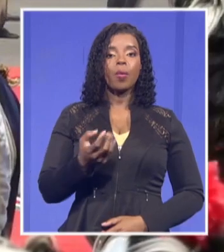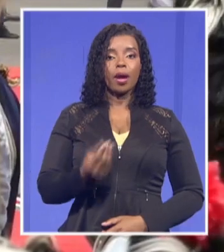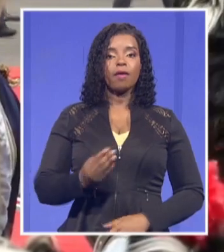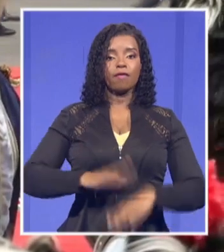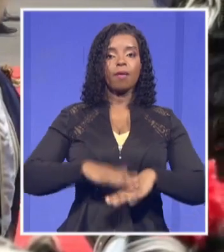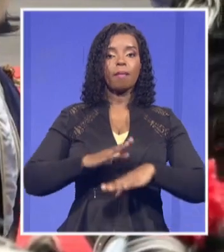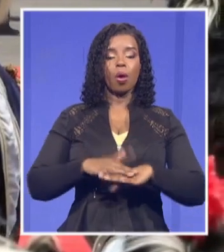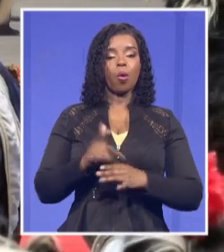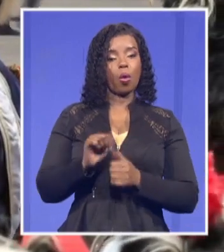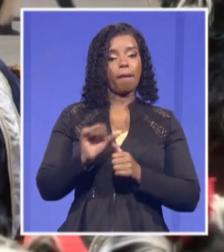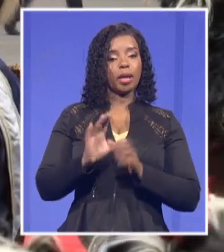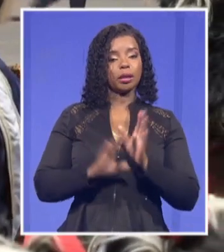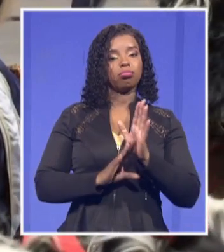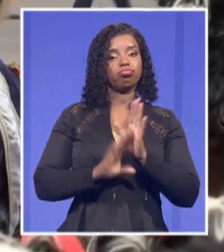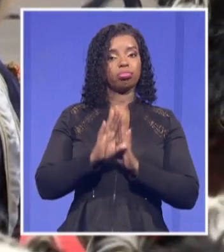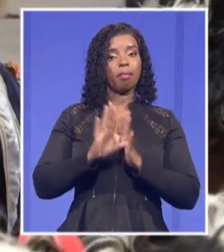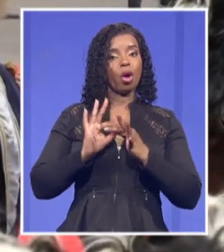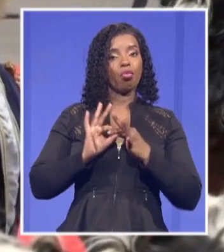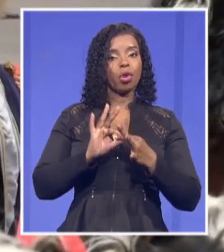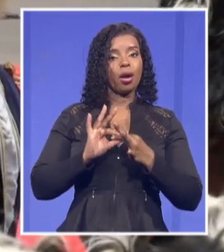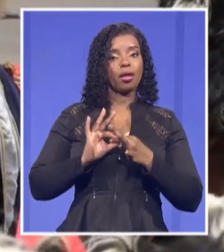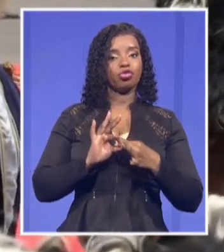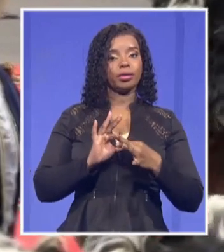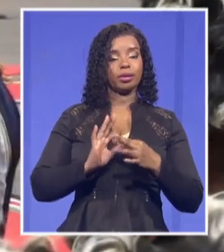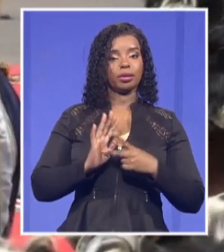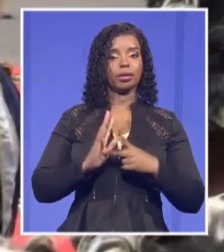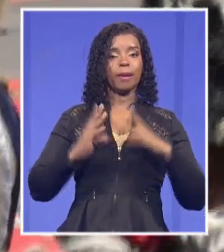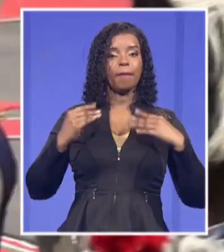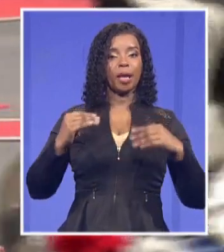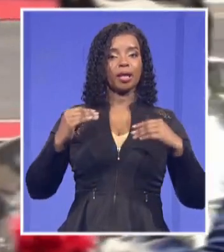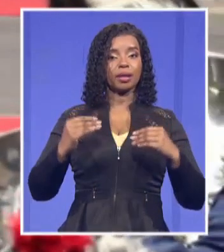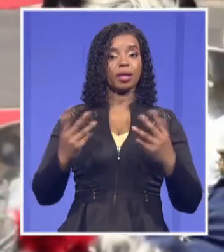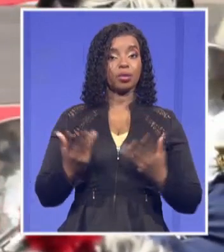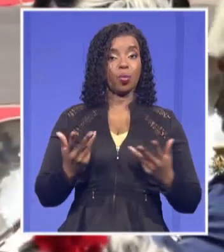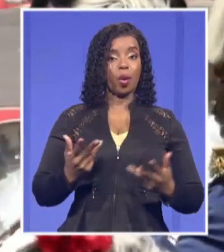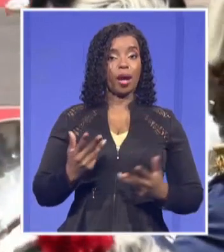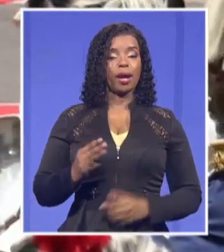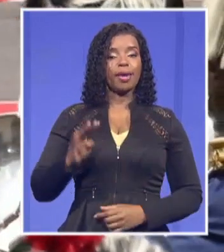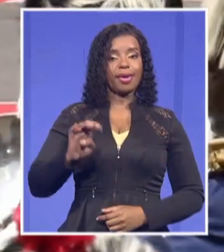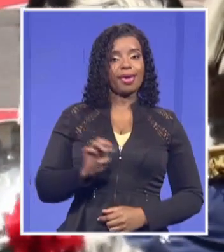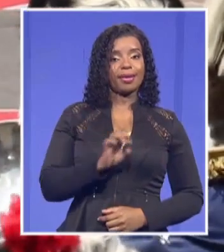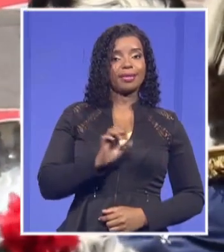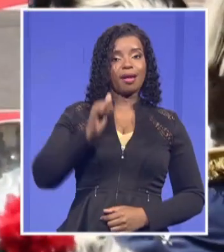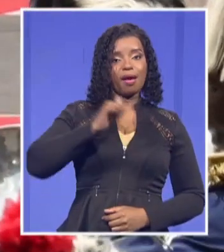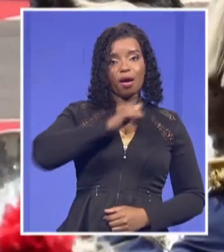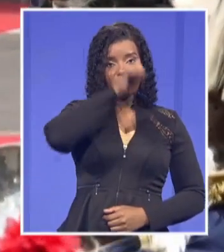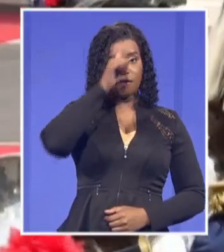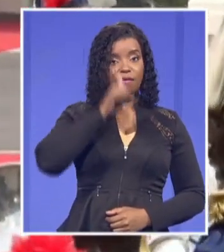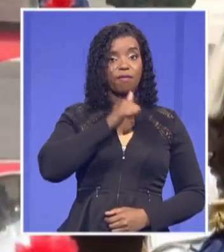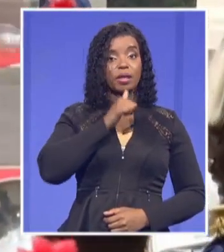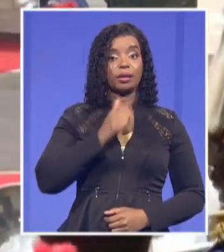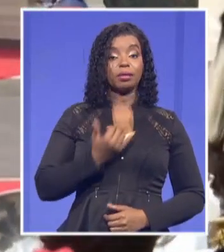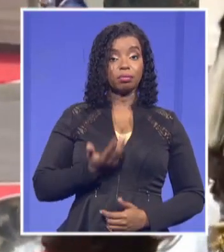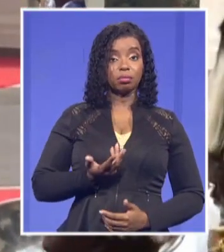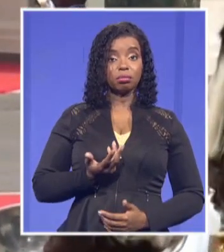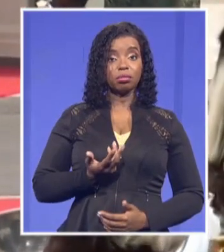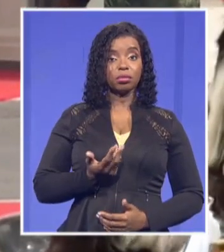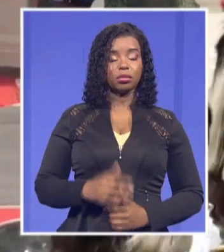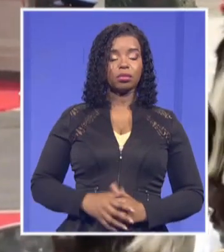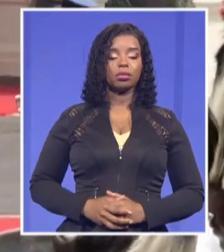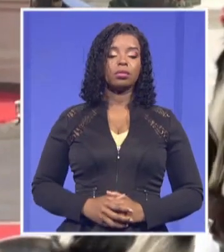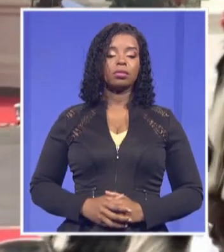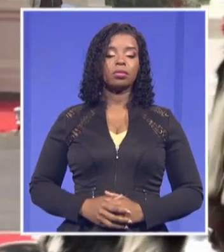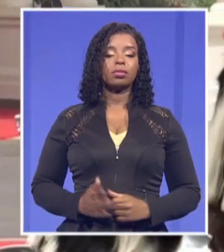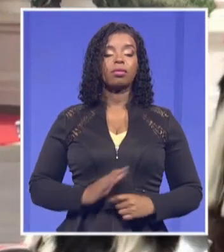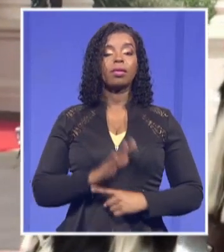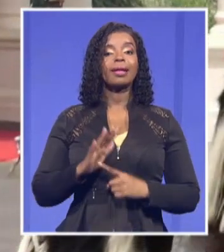better relations and business, it's East Africa. And therefore, it's a gateway to East Africa. But secondly,